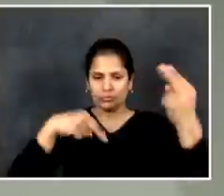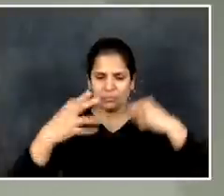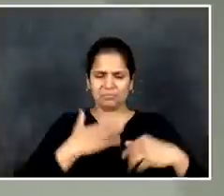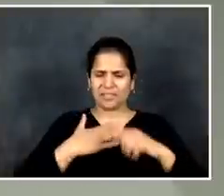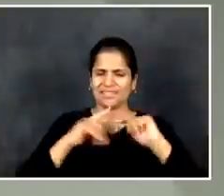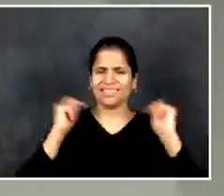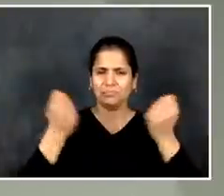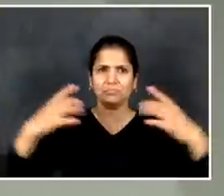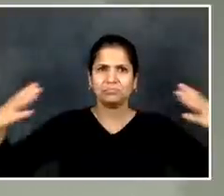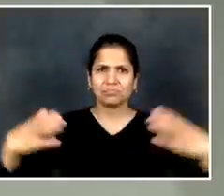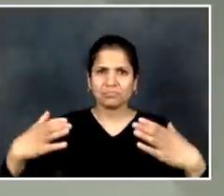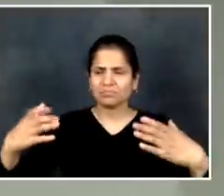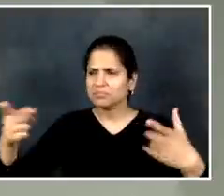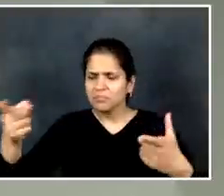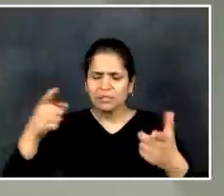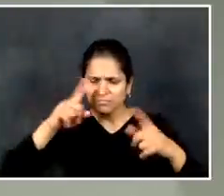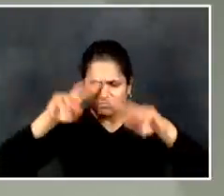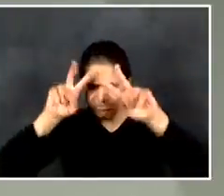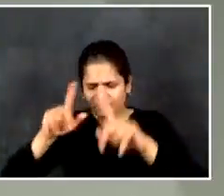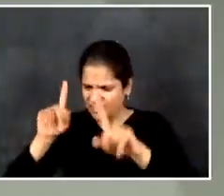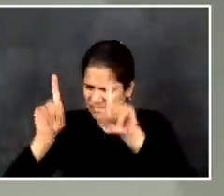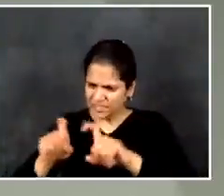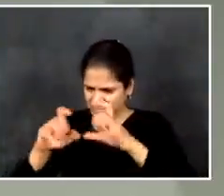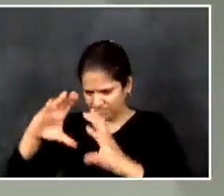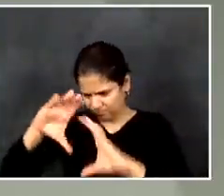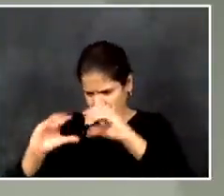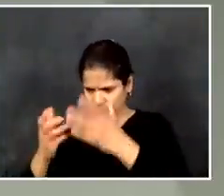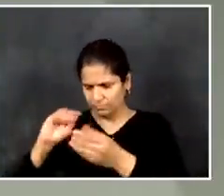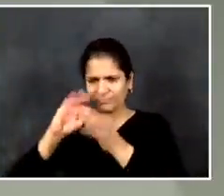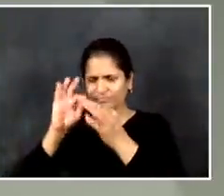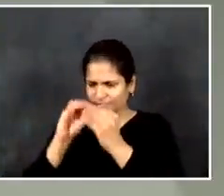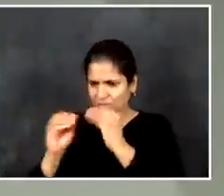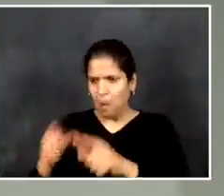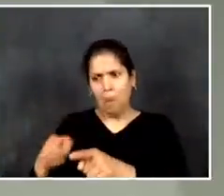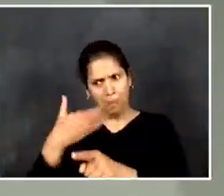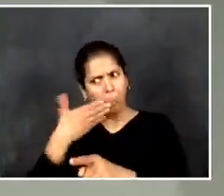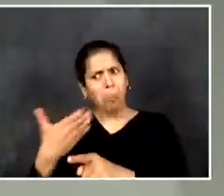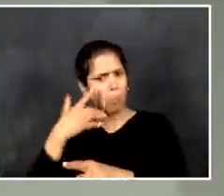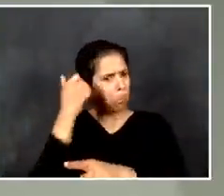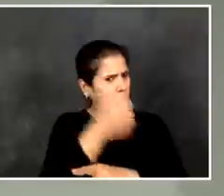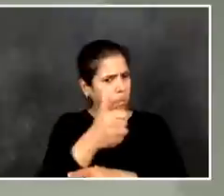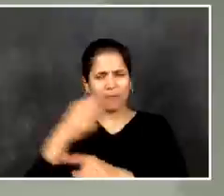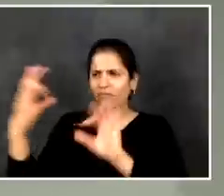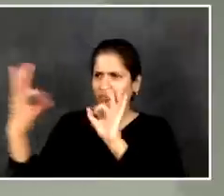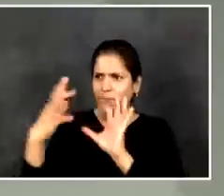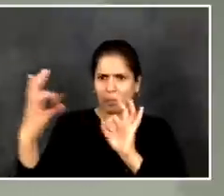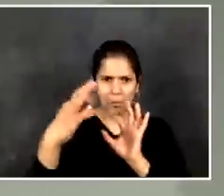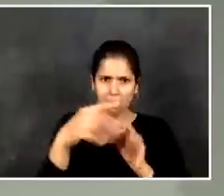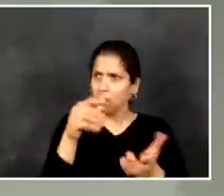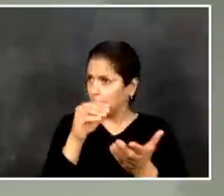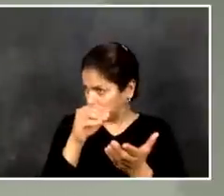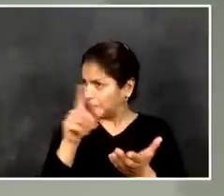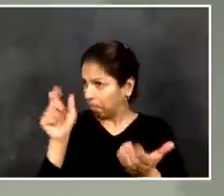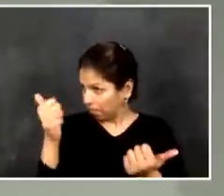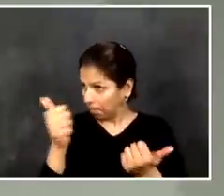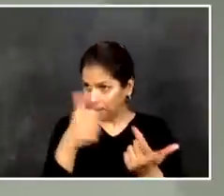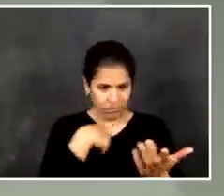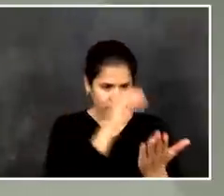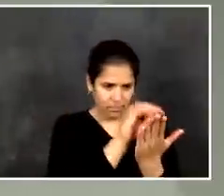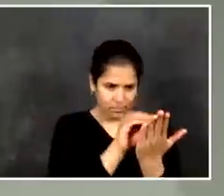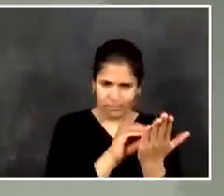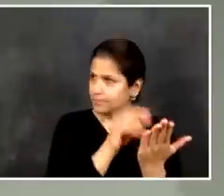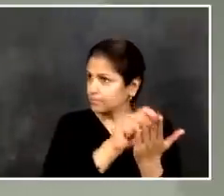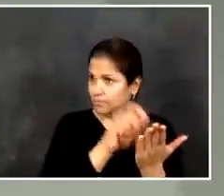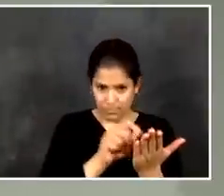getting constant feedback about what physicians would want on a device like this. So they had the visibility, kind of a